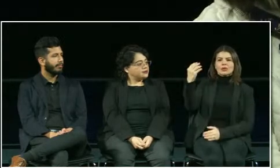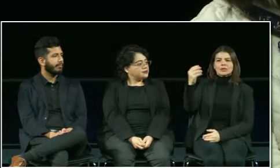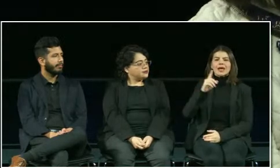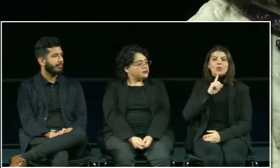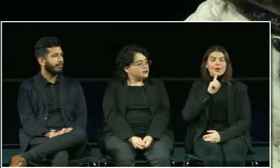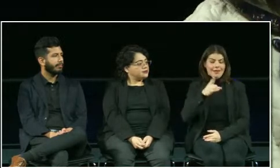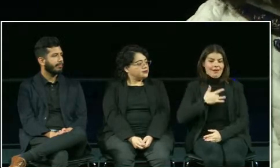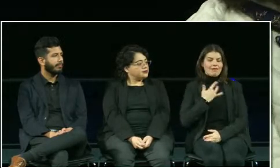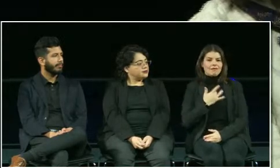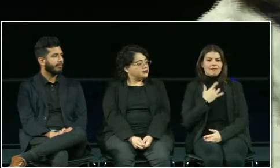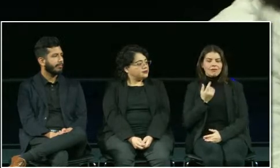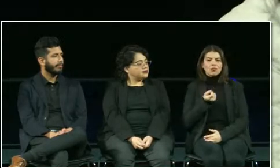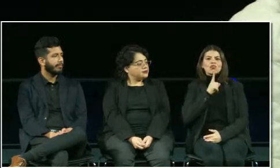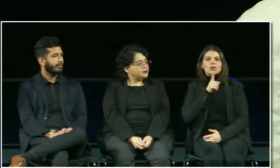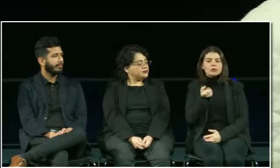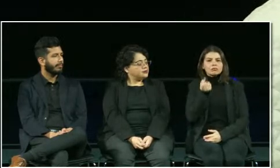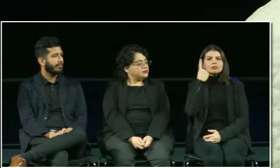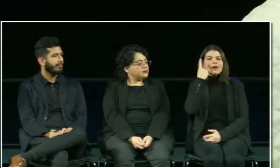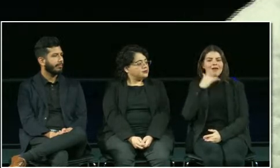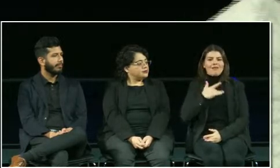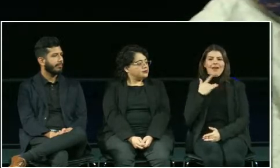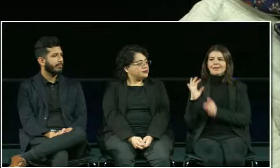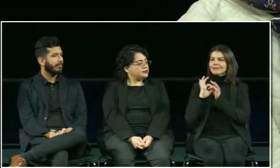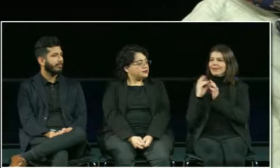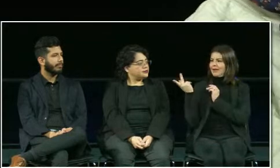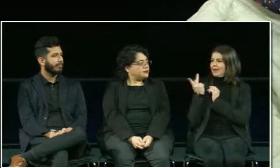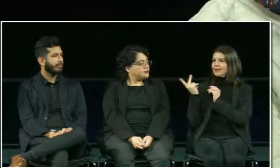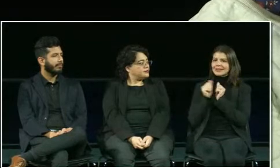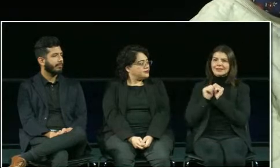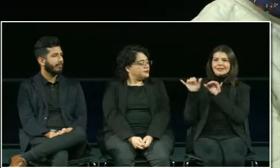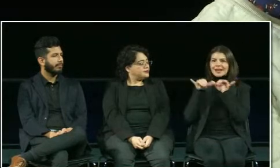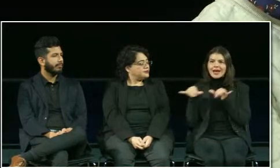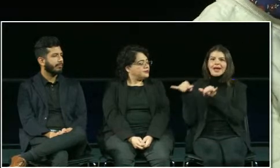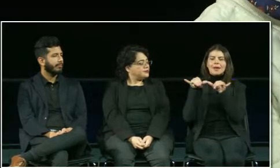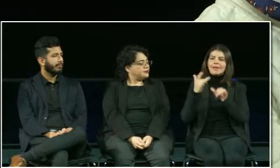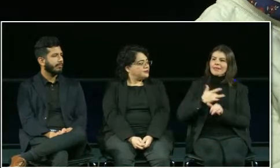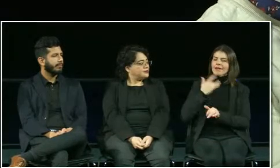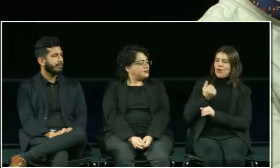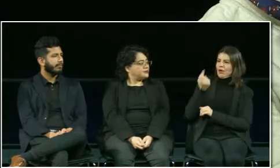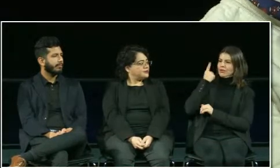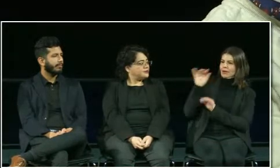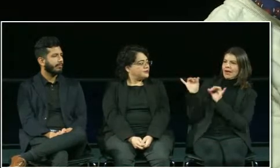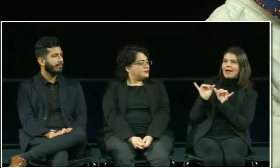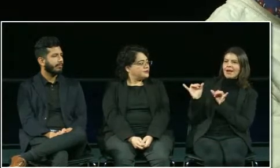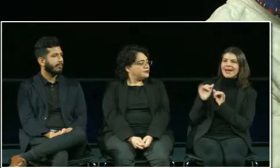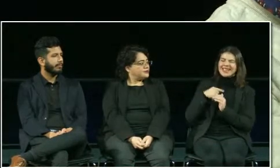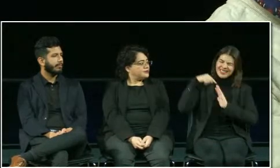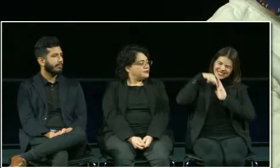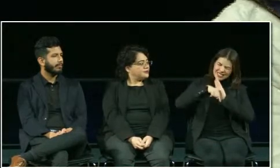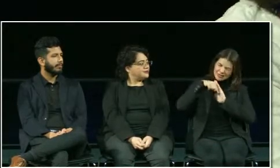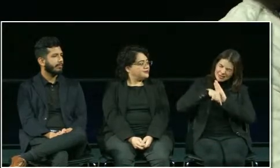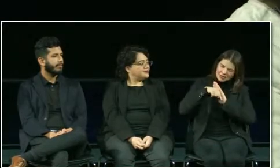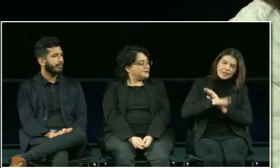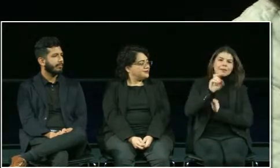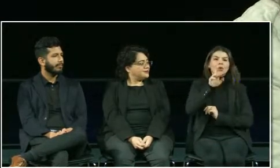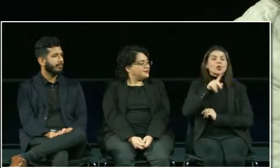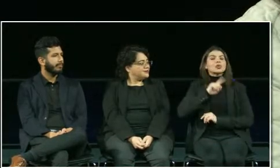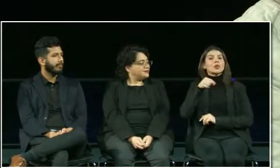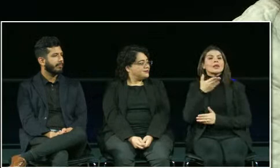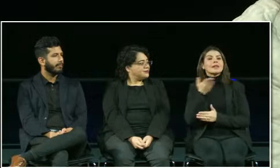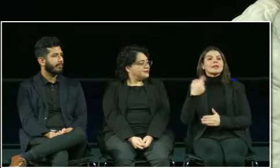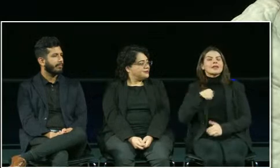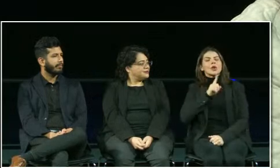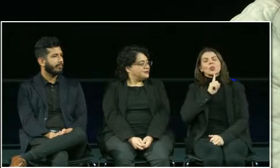when they find a fellow that they feel understands them at their deepest core, is one of the things that